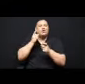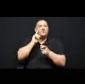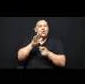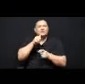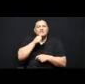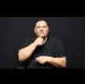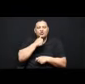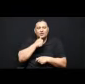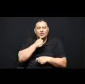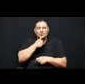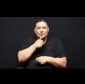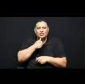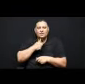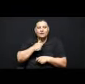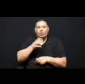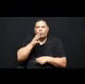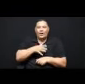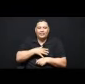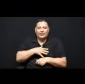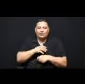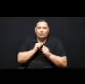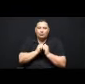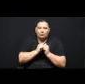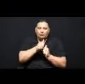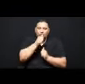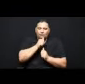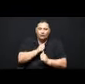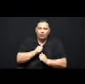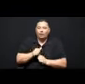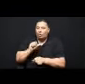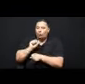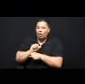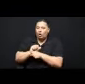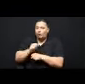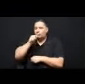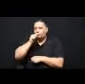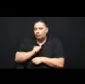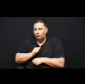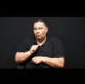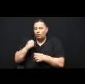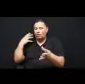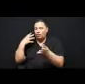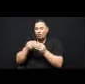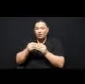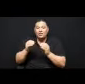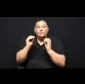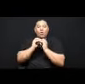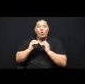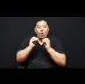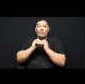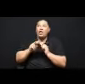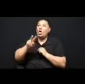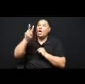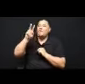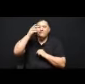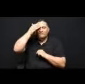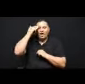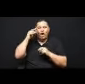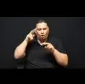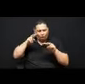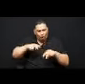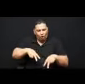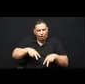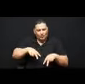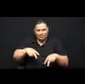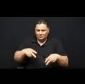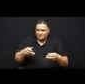the work they endured. The more they look up, they forget to look down. When our mothers